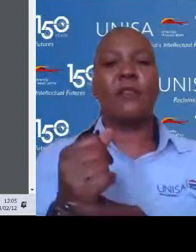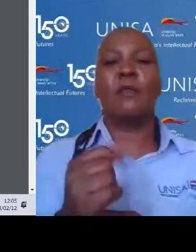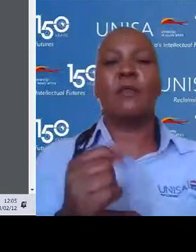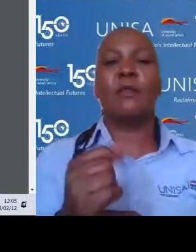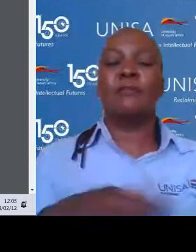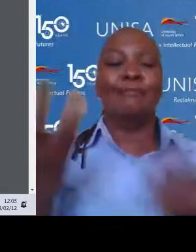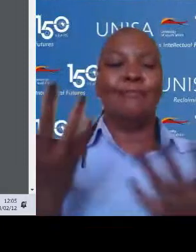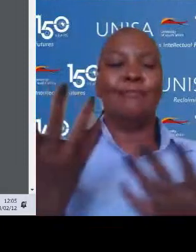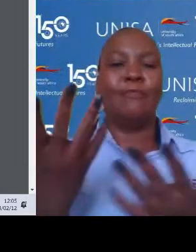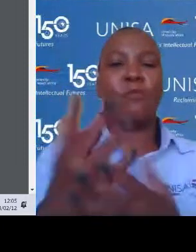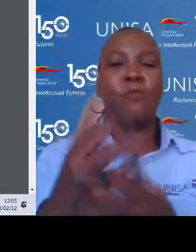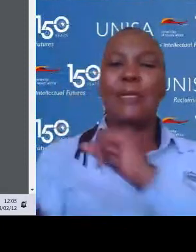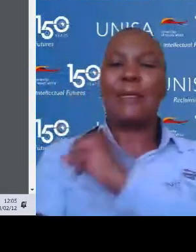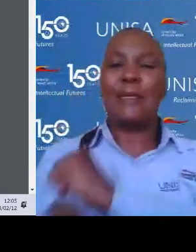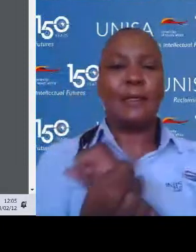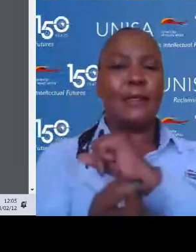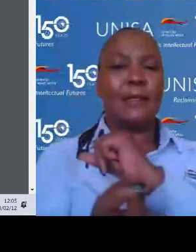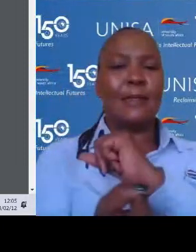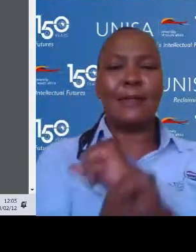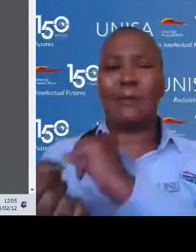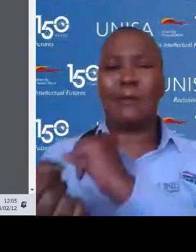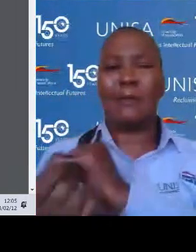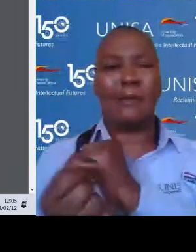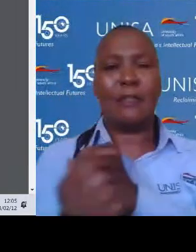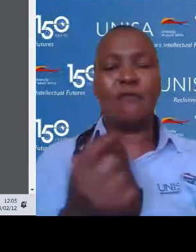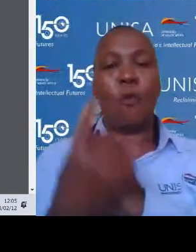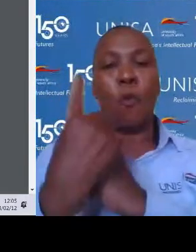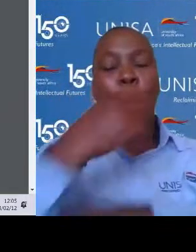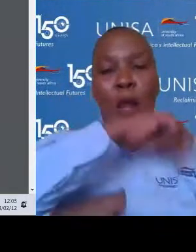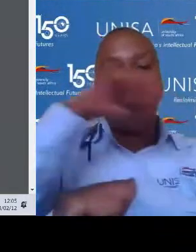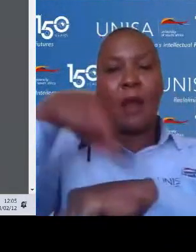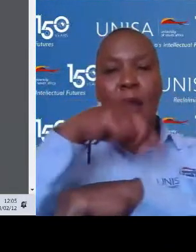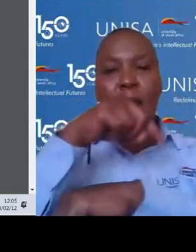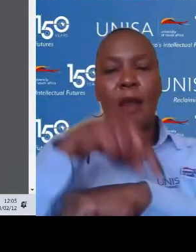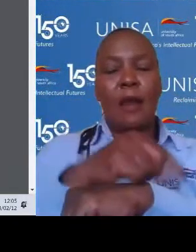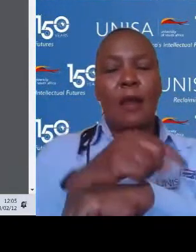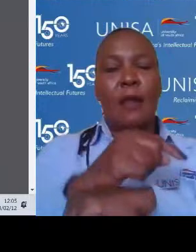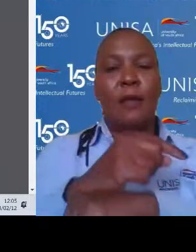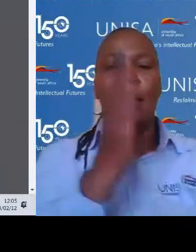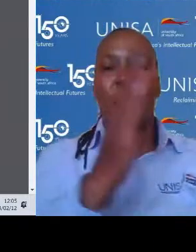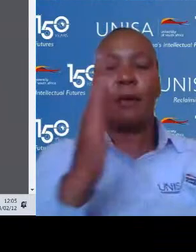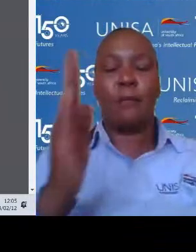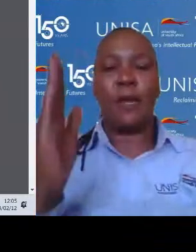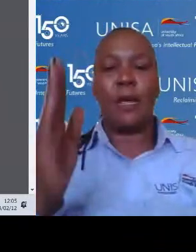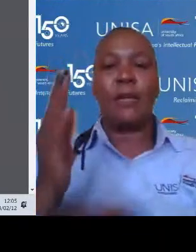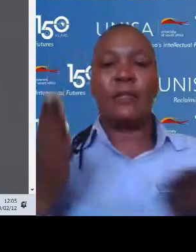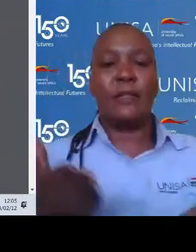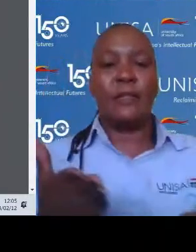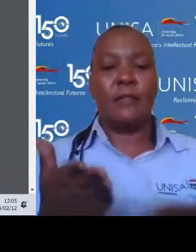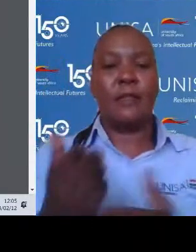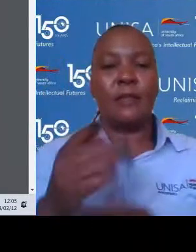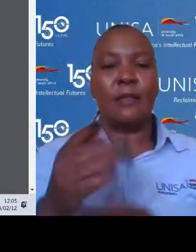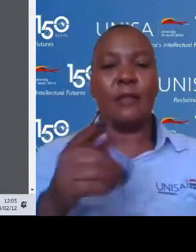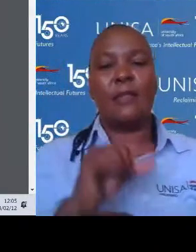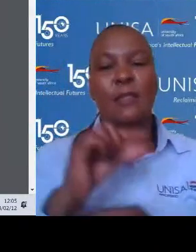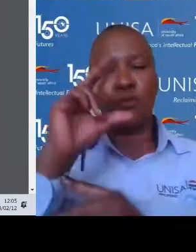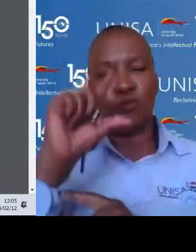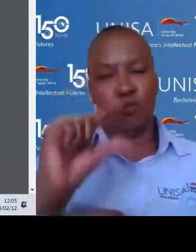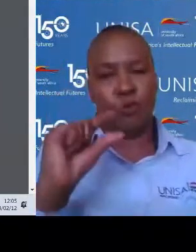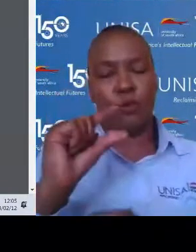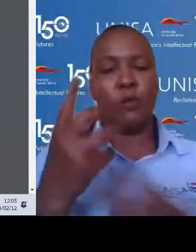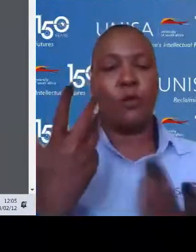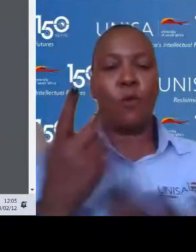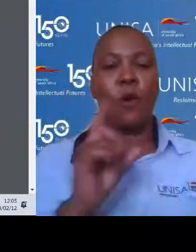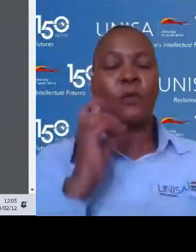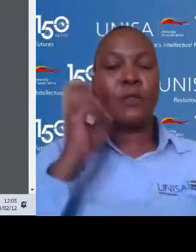session dedicated, a full hour dedicated to library services. But here's just a snippet of what that space